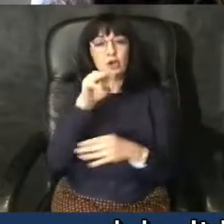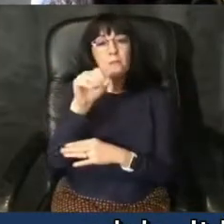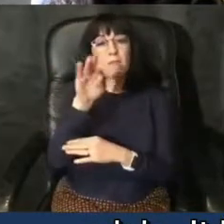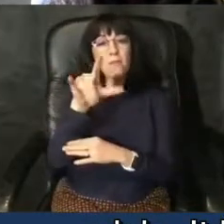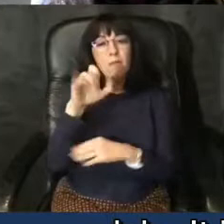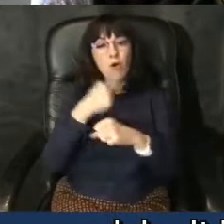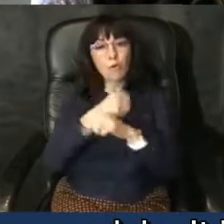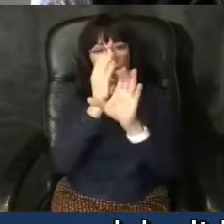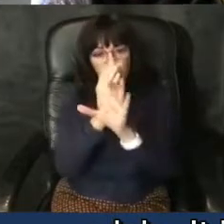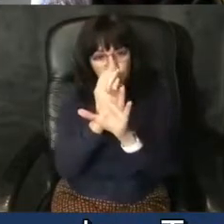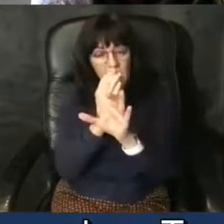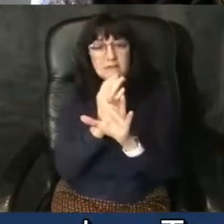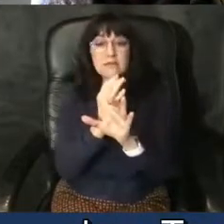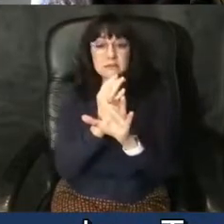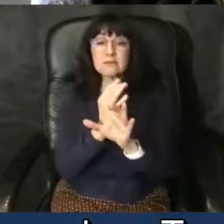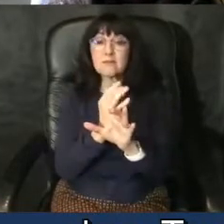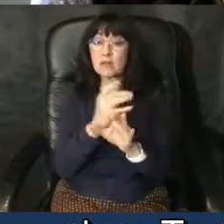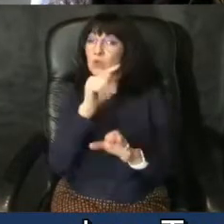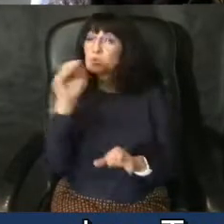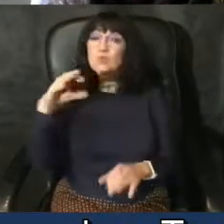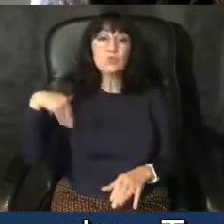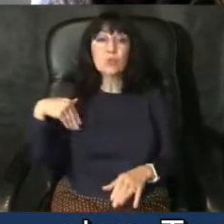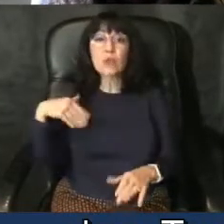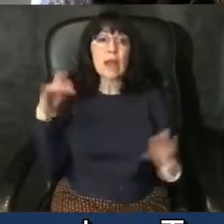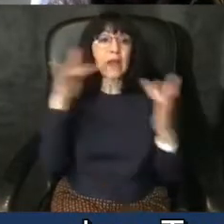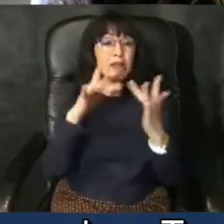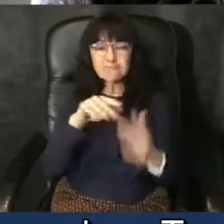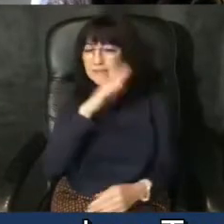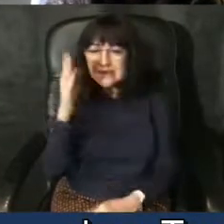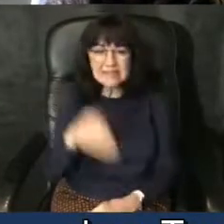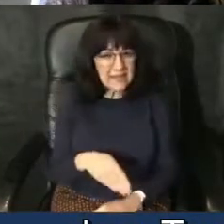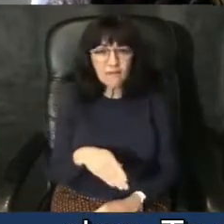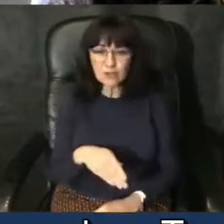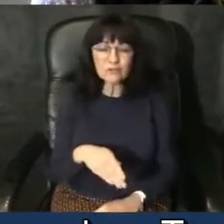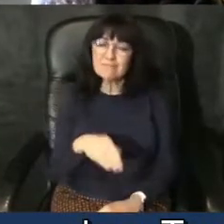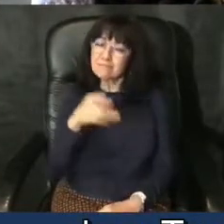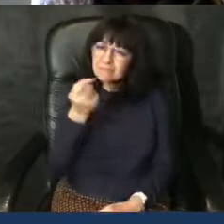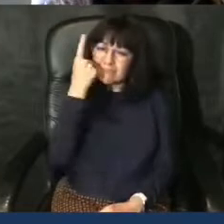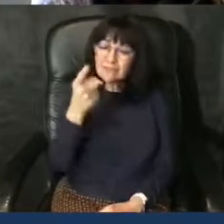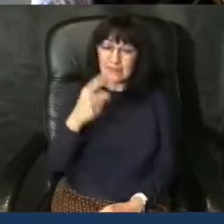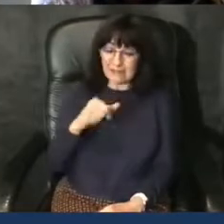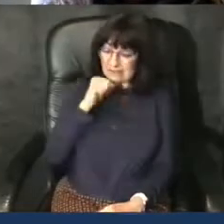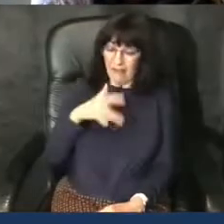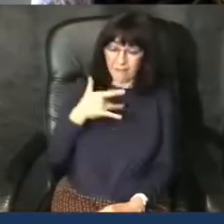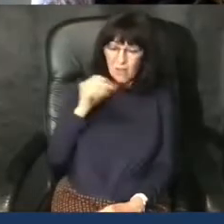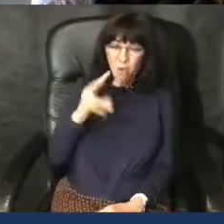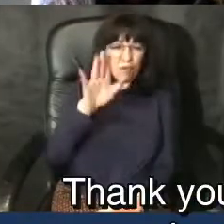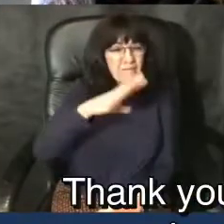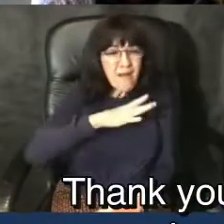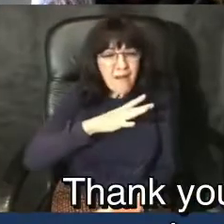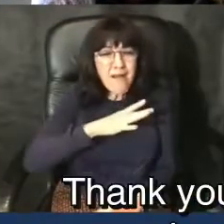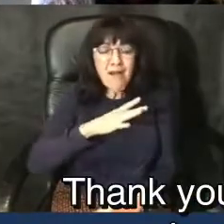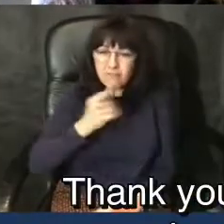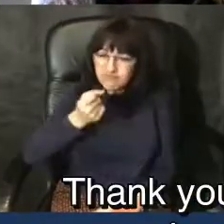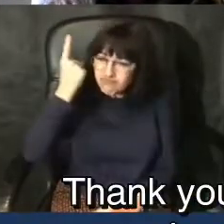to not pick up the phone. It is okay to not be okay. And so with that, I'll turn it back to you, Dr. Rattay. Thank